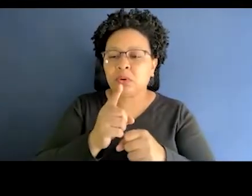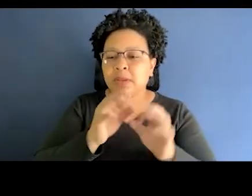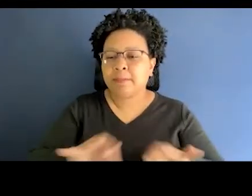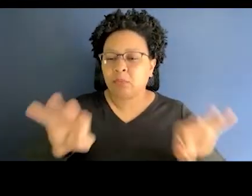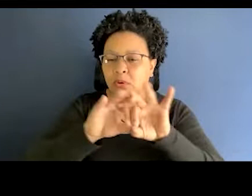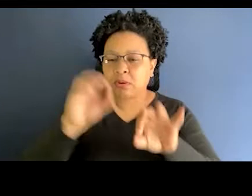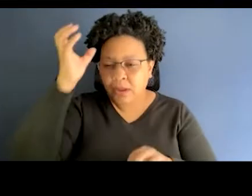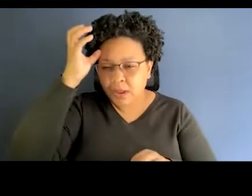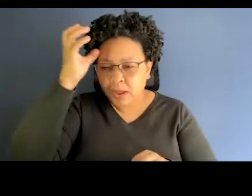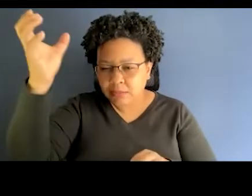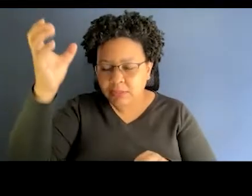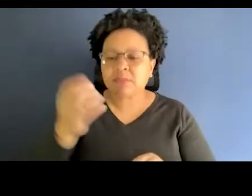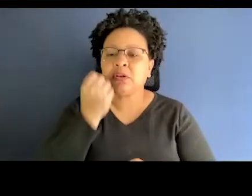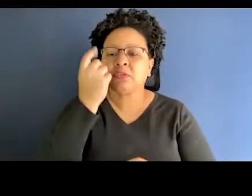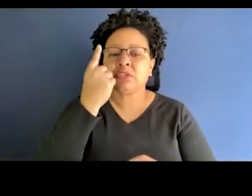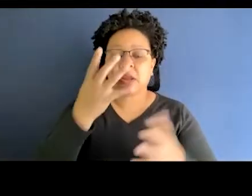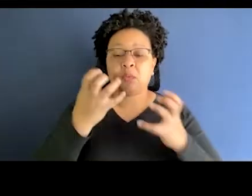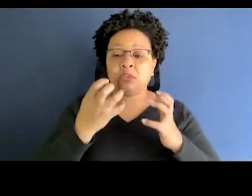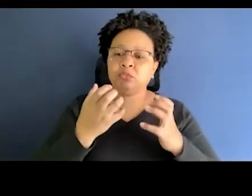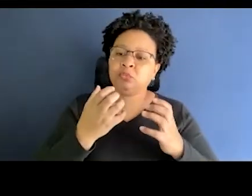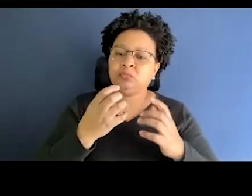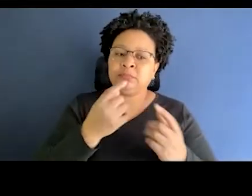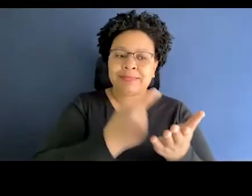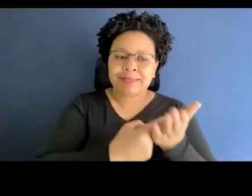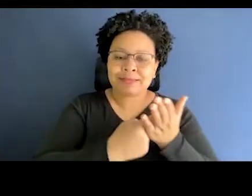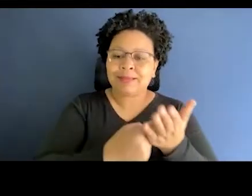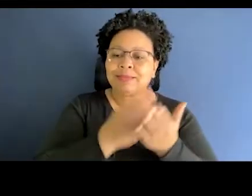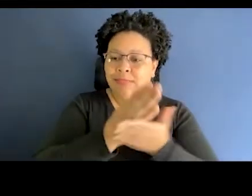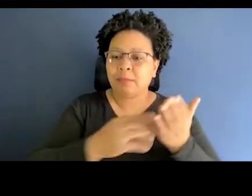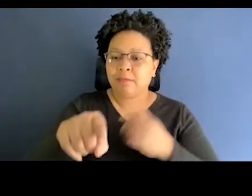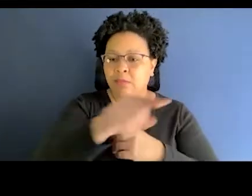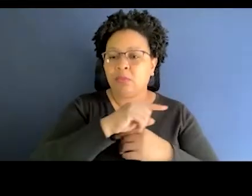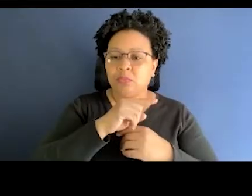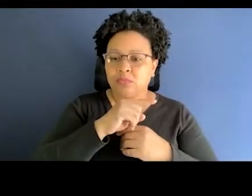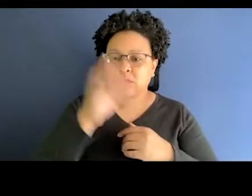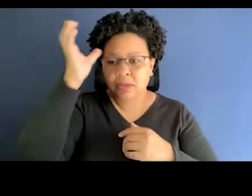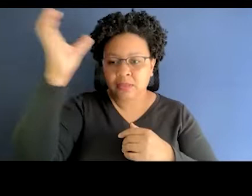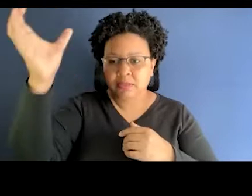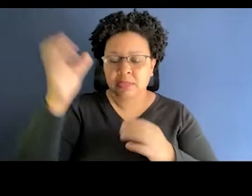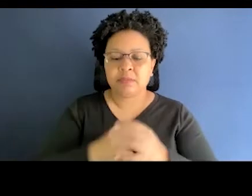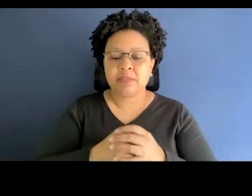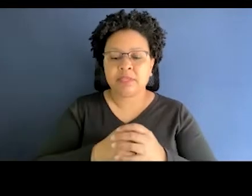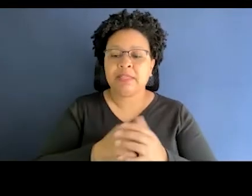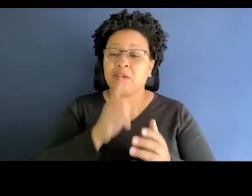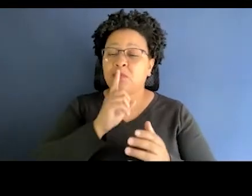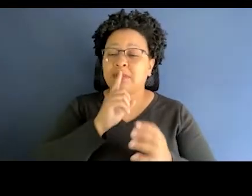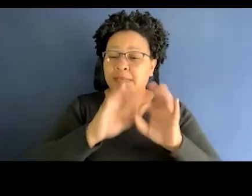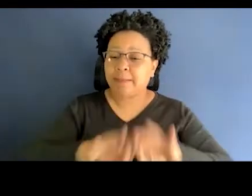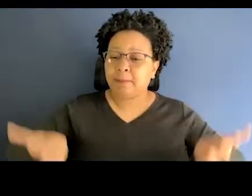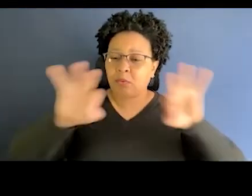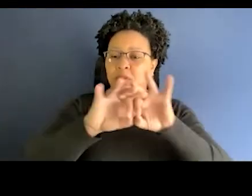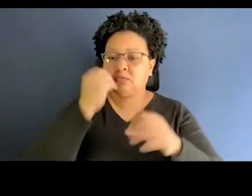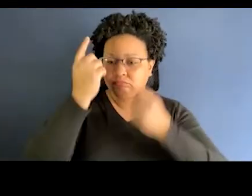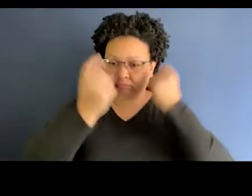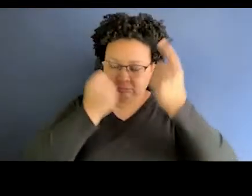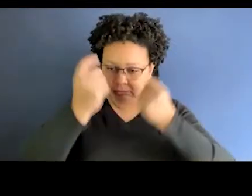want to highlight a few of the key concepts that are a part of this and other studies that are really important to be able to